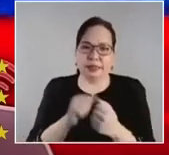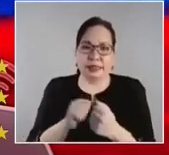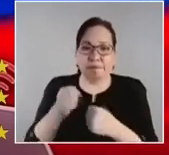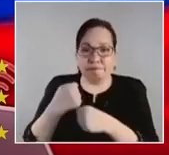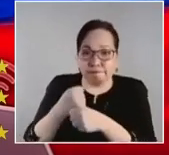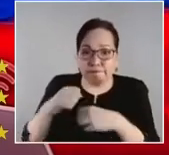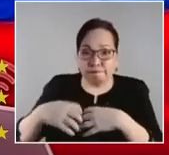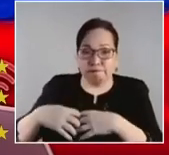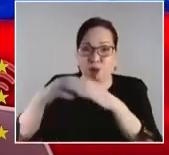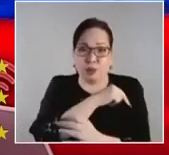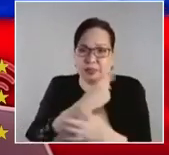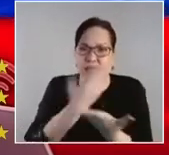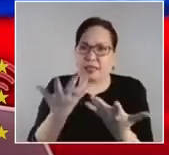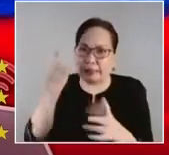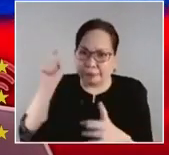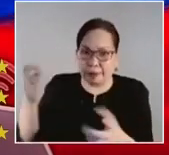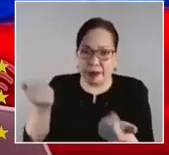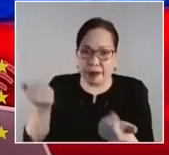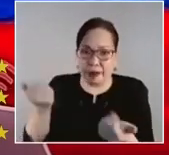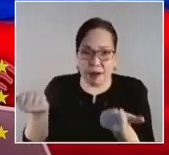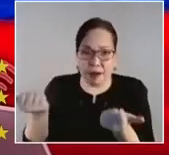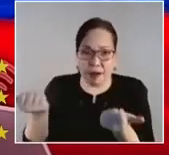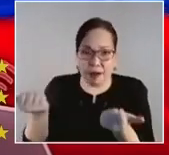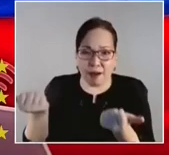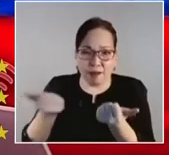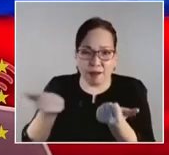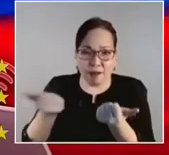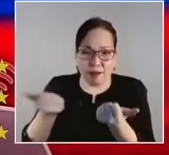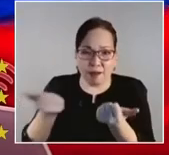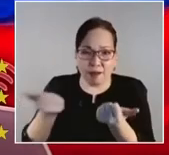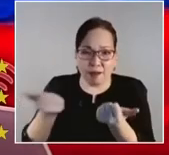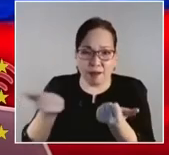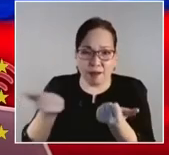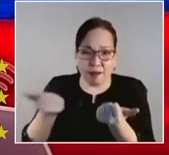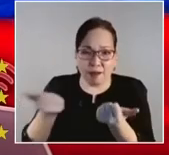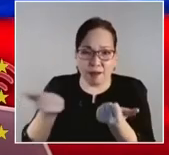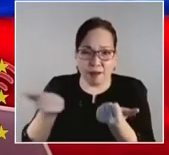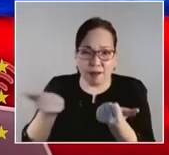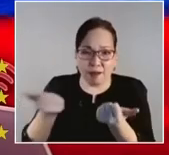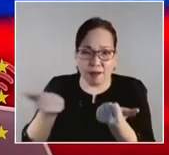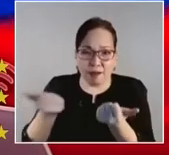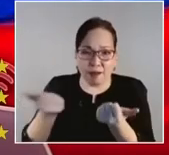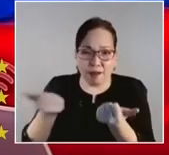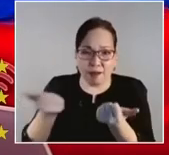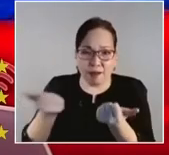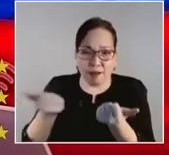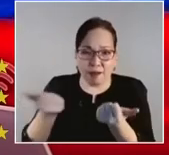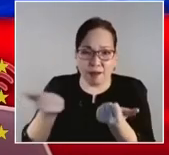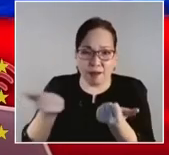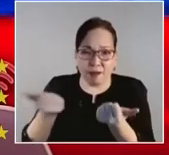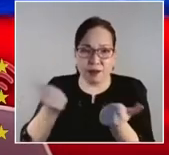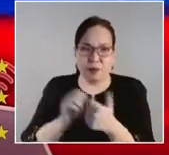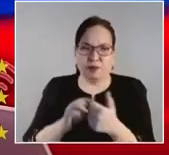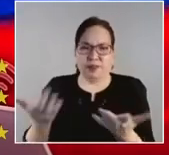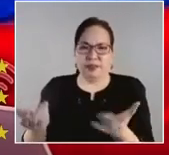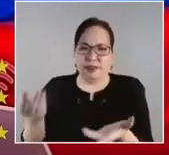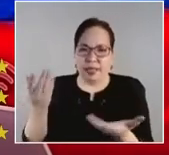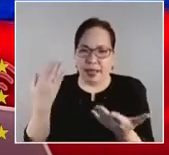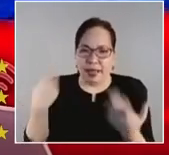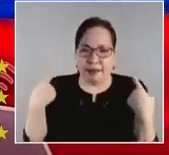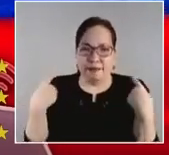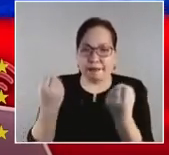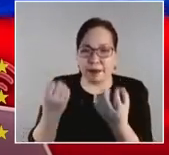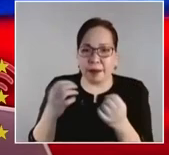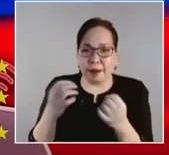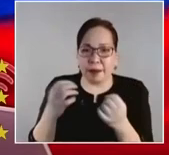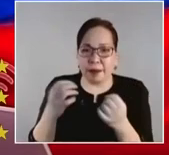in place, you need the expertise, no? You need the staff. So all of these things, we have to, plan it well. And you